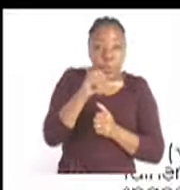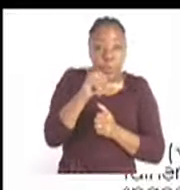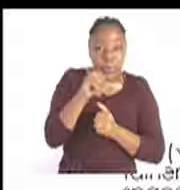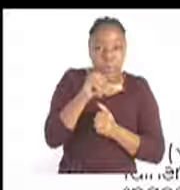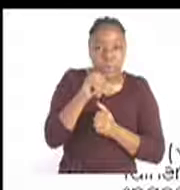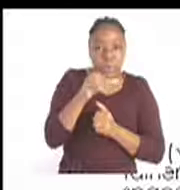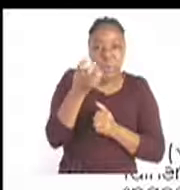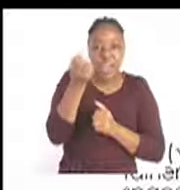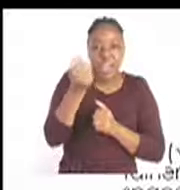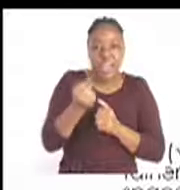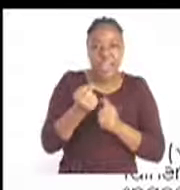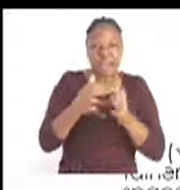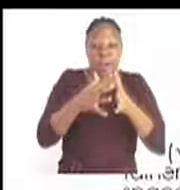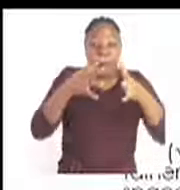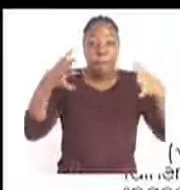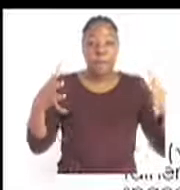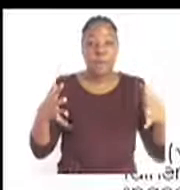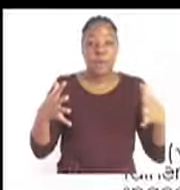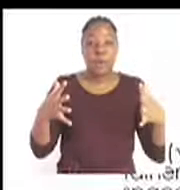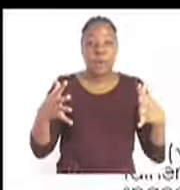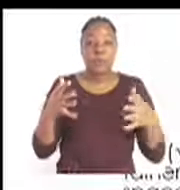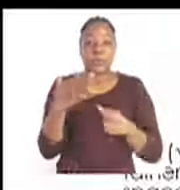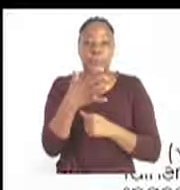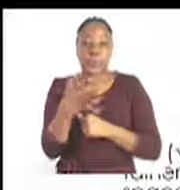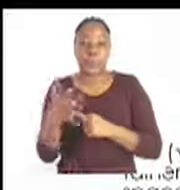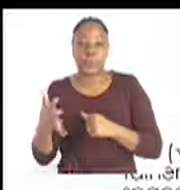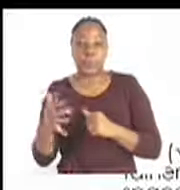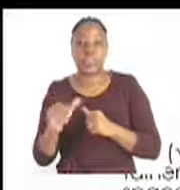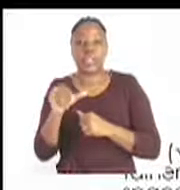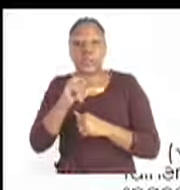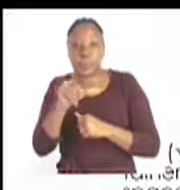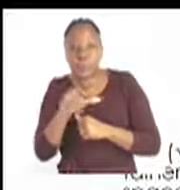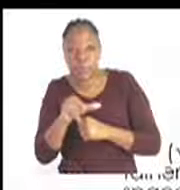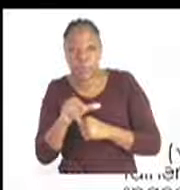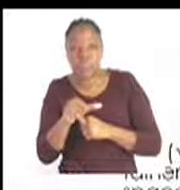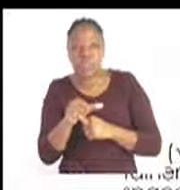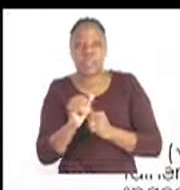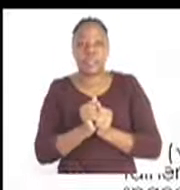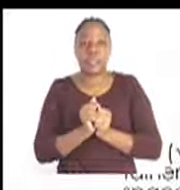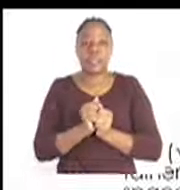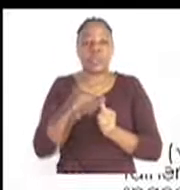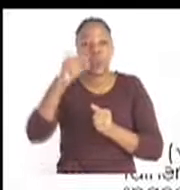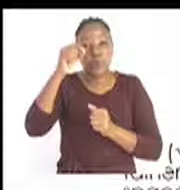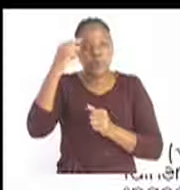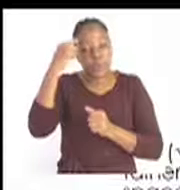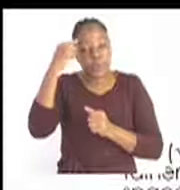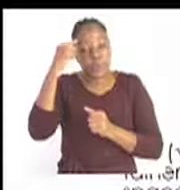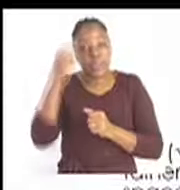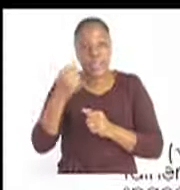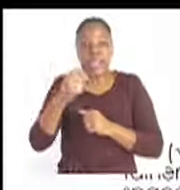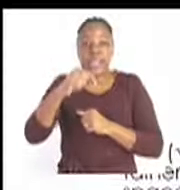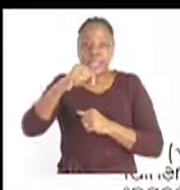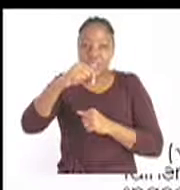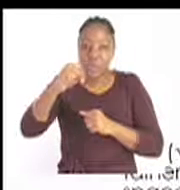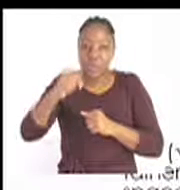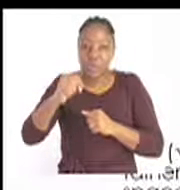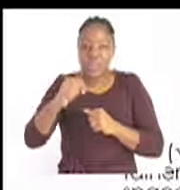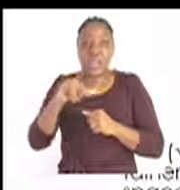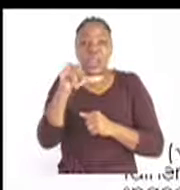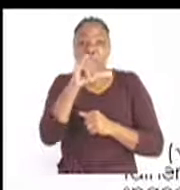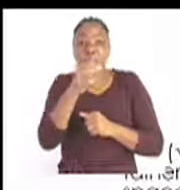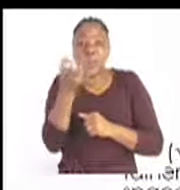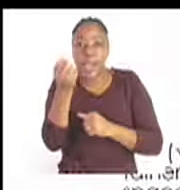object A, the jug. So you will write the jug has more